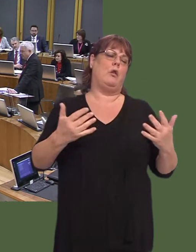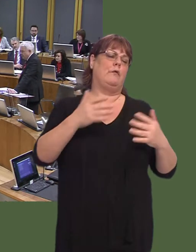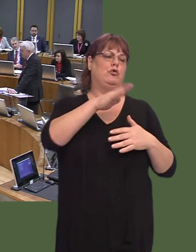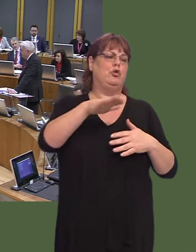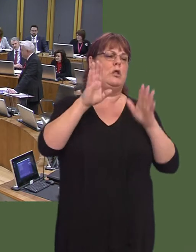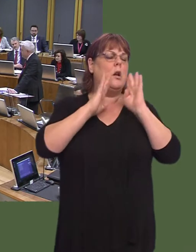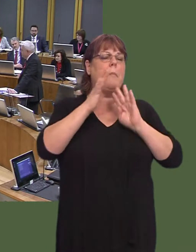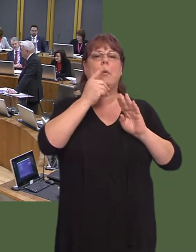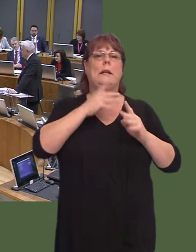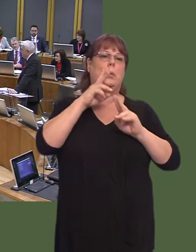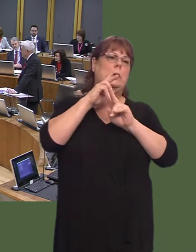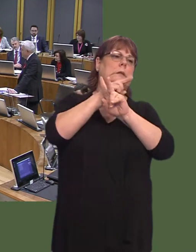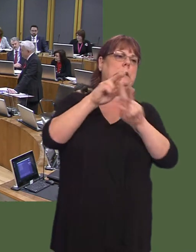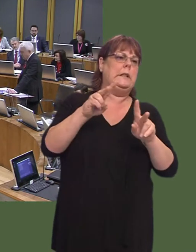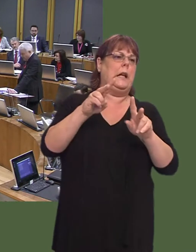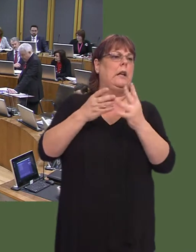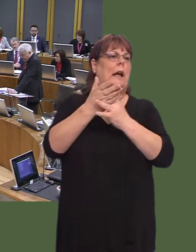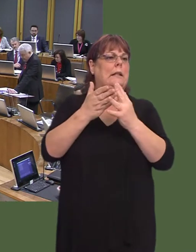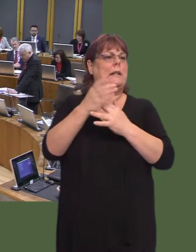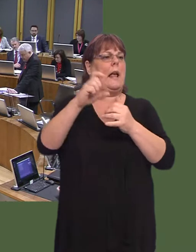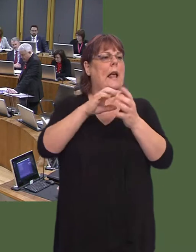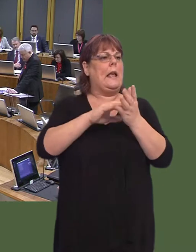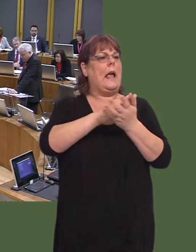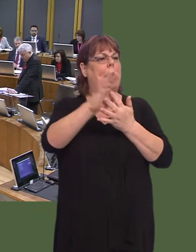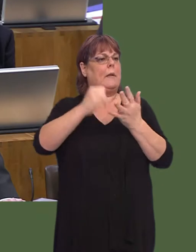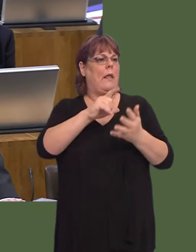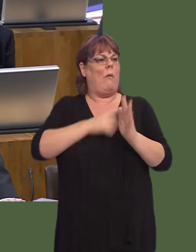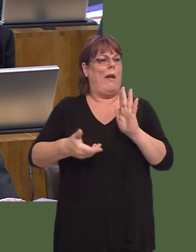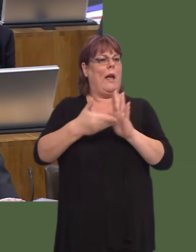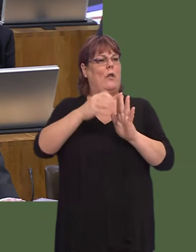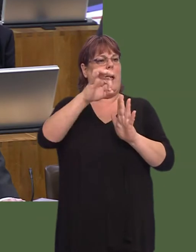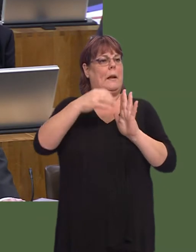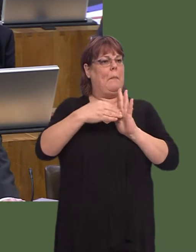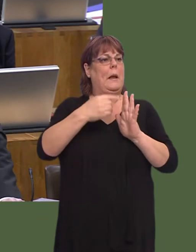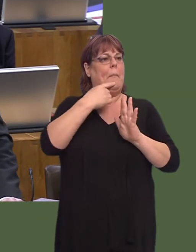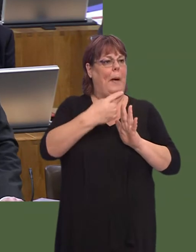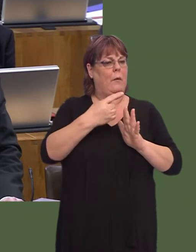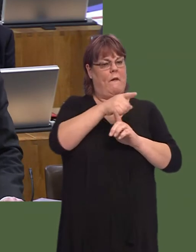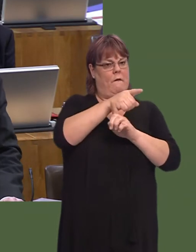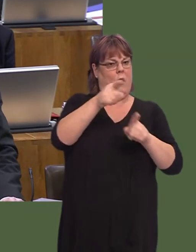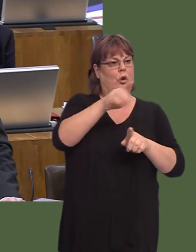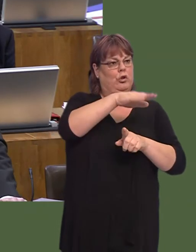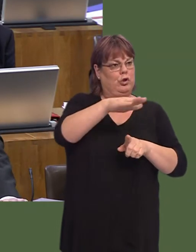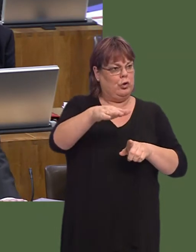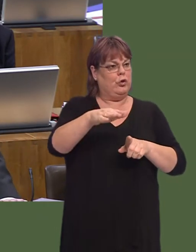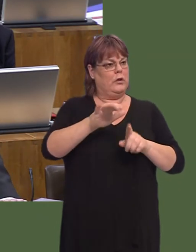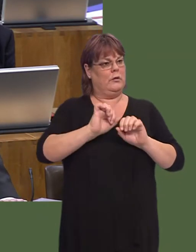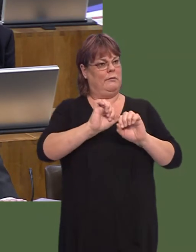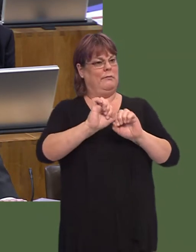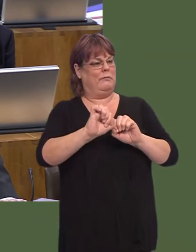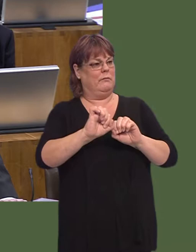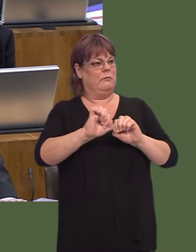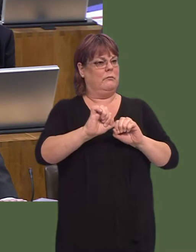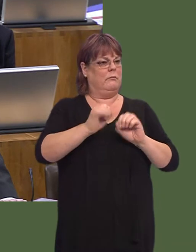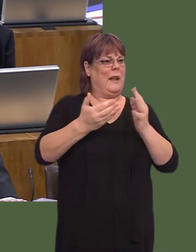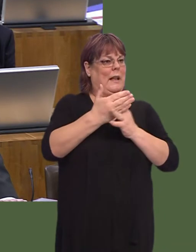outstrip what was available. There's no question about that. And that's why we put the extra £8 million a year into children and adolescent mental health services in order to deal